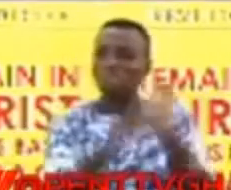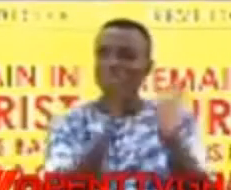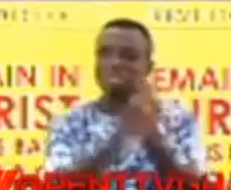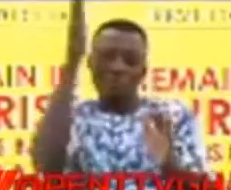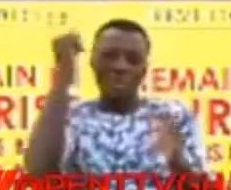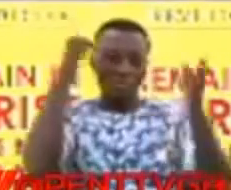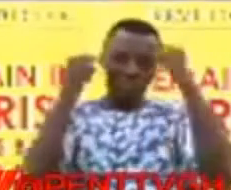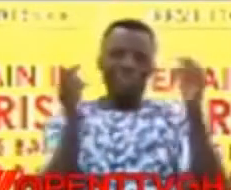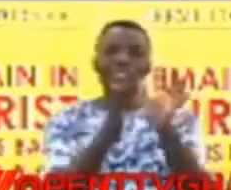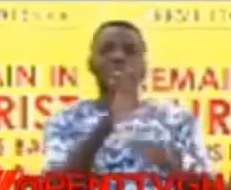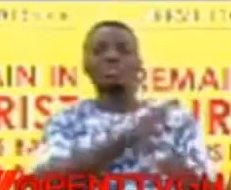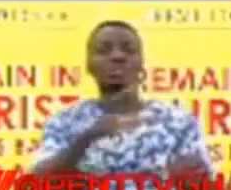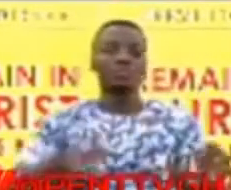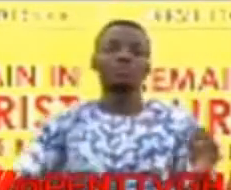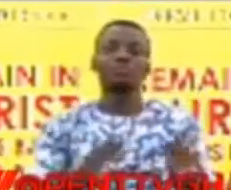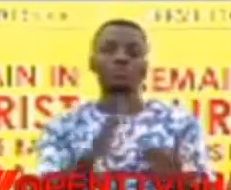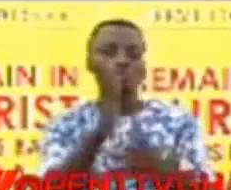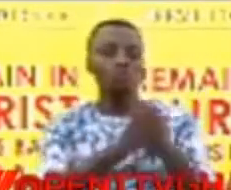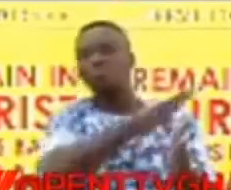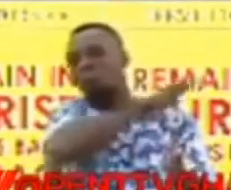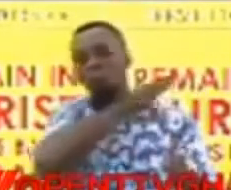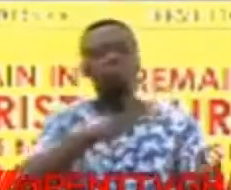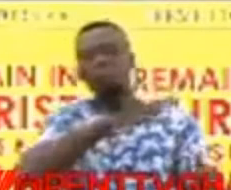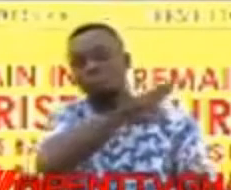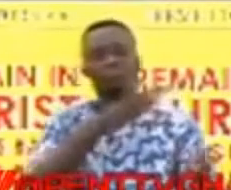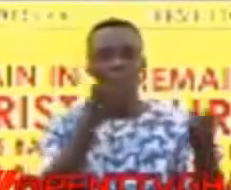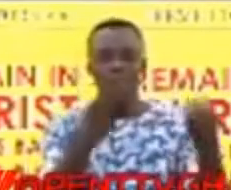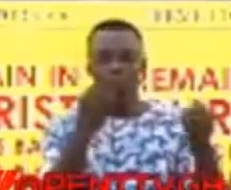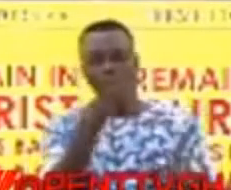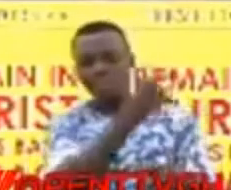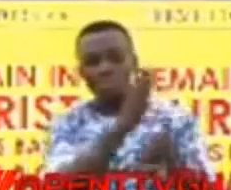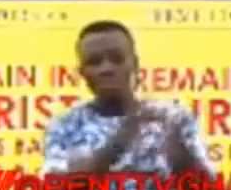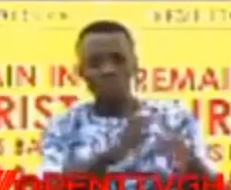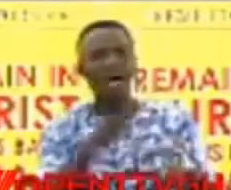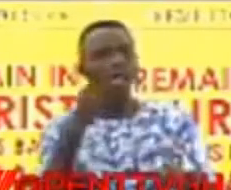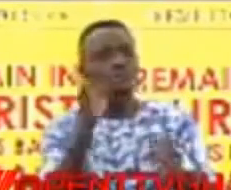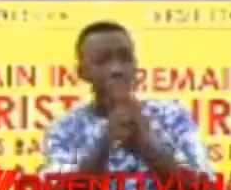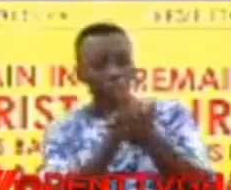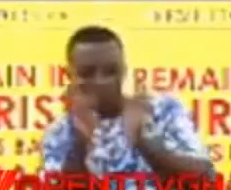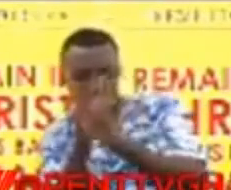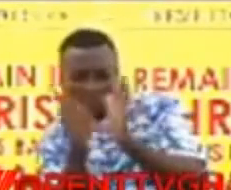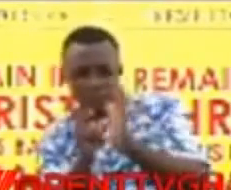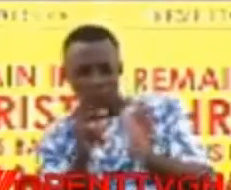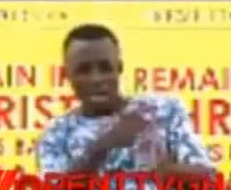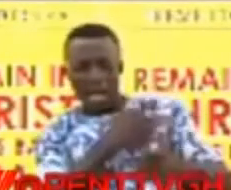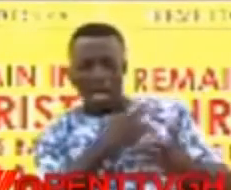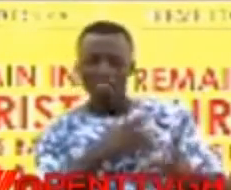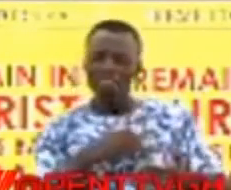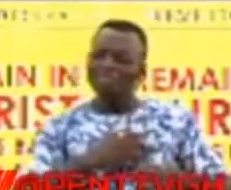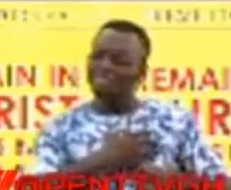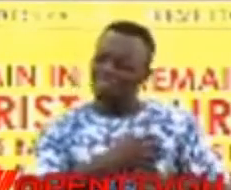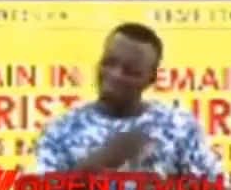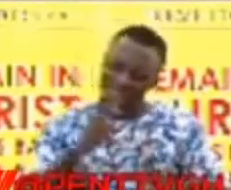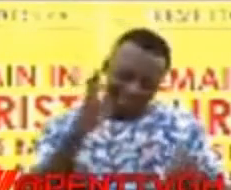slaughtered. And at times when I watch the video clips, my heart cries and say, Lord,